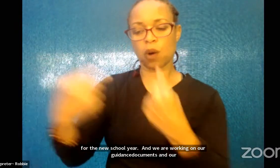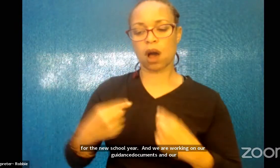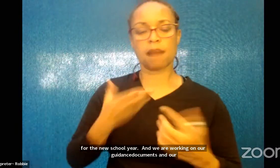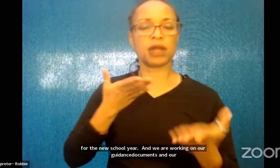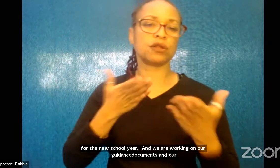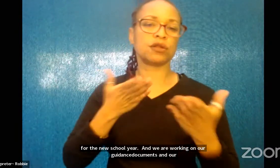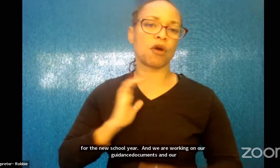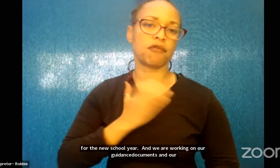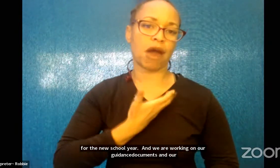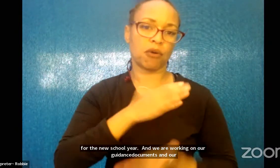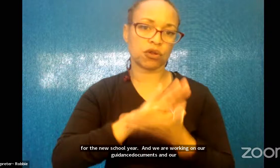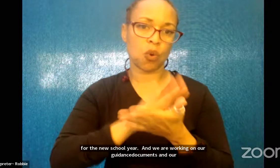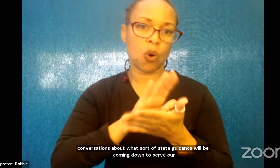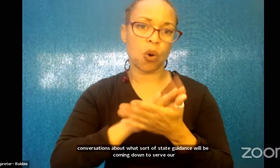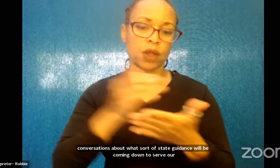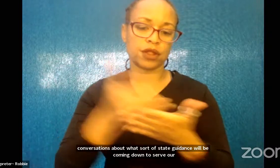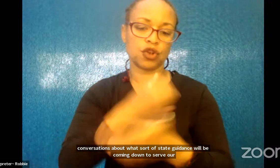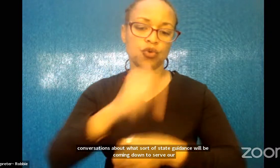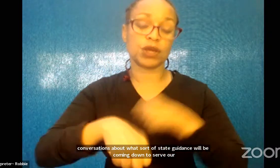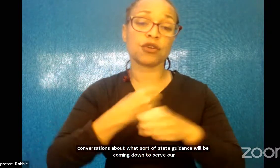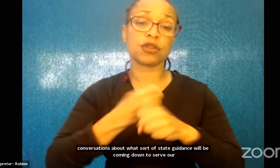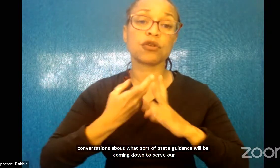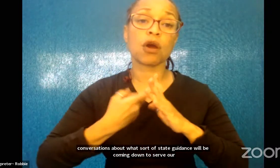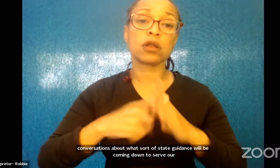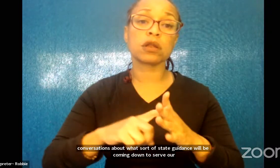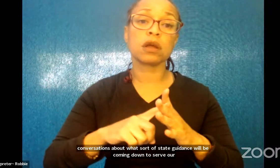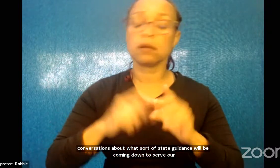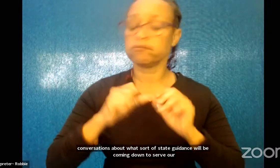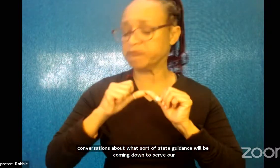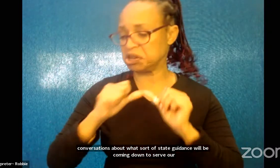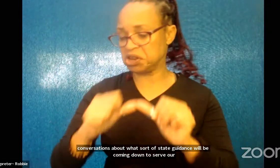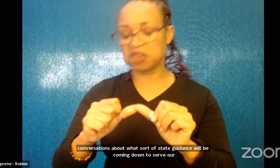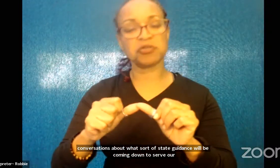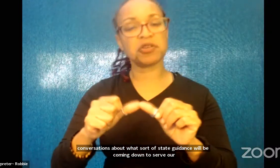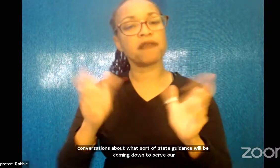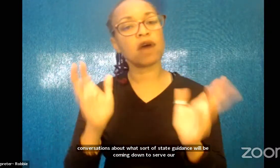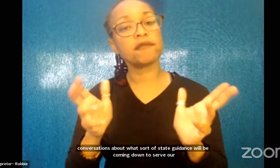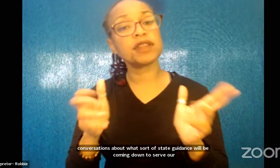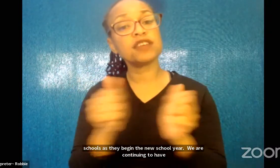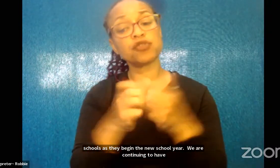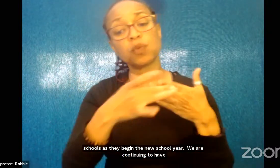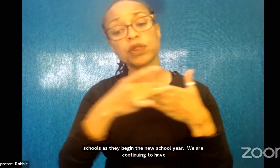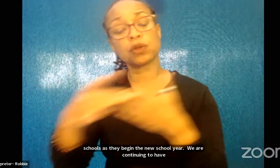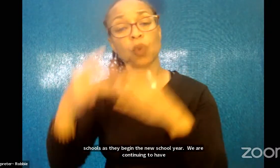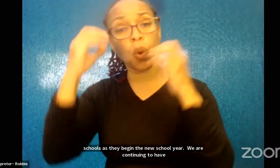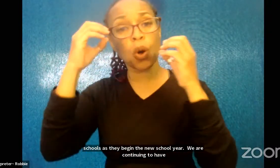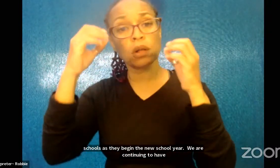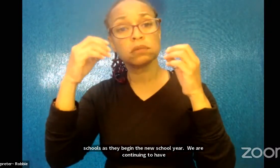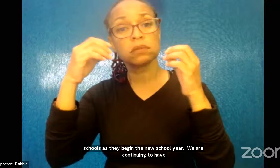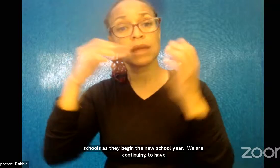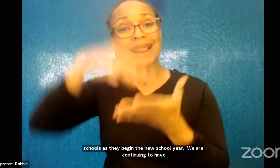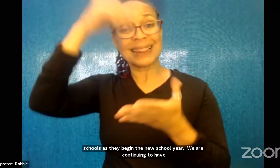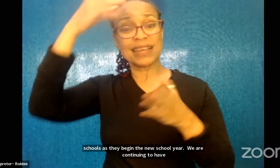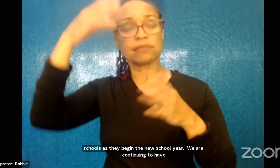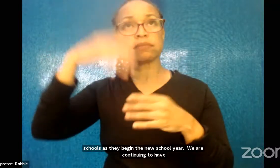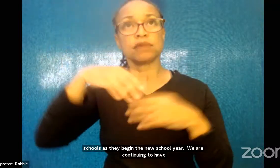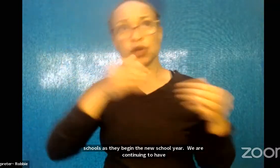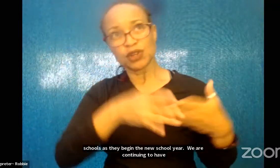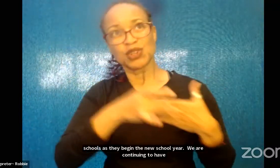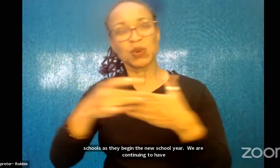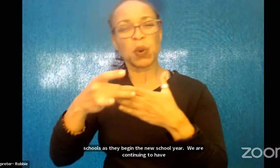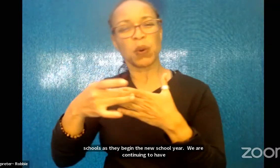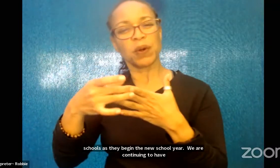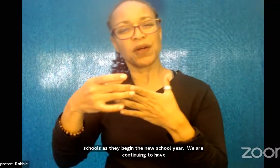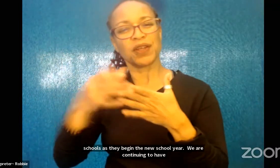the new school year. And we are continuing to have conversations with our school leaders. We've had more than 90 calls at this point with our school leaders